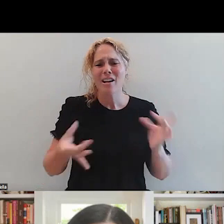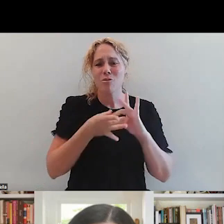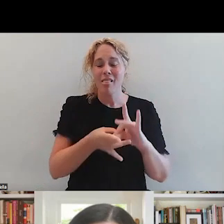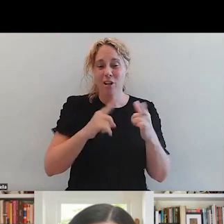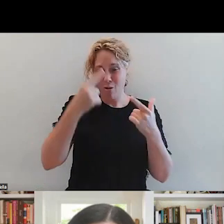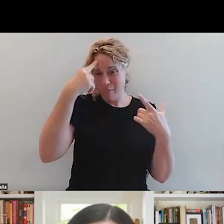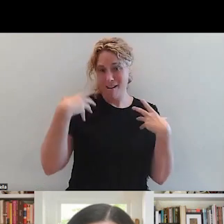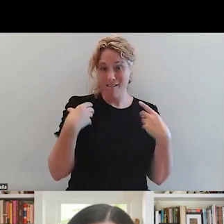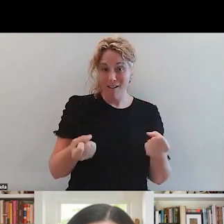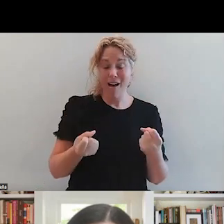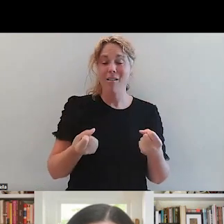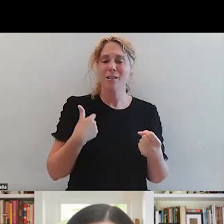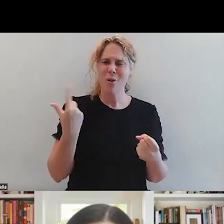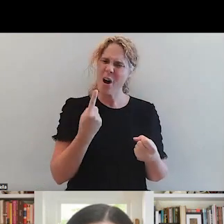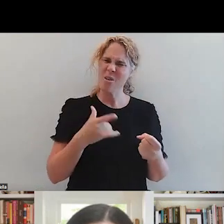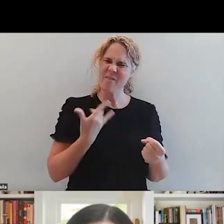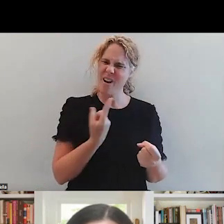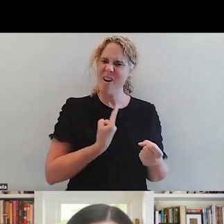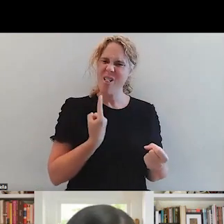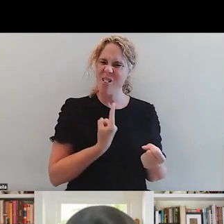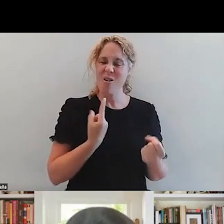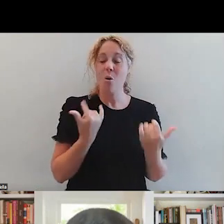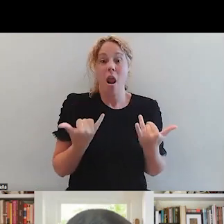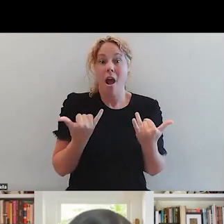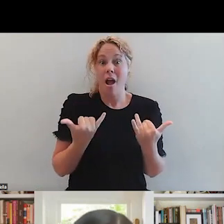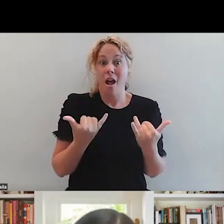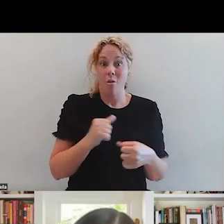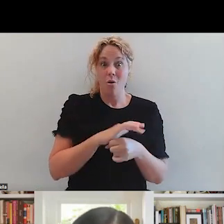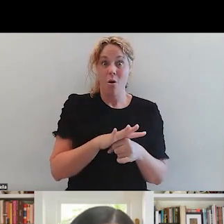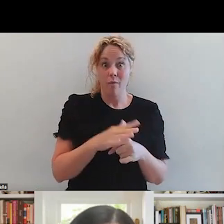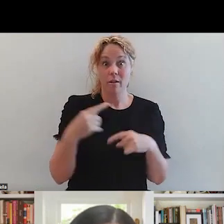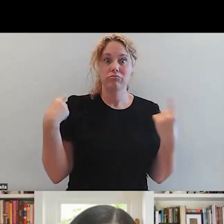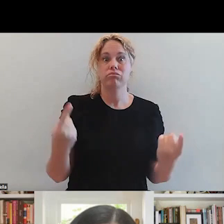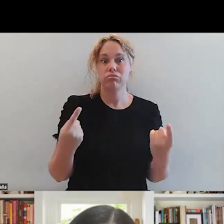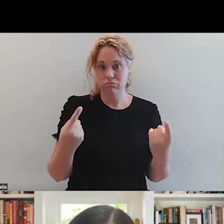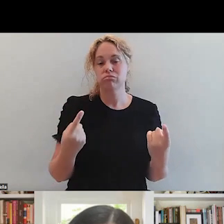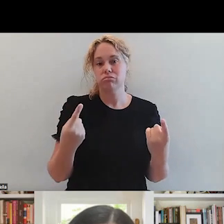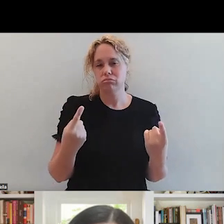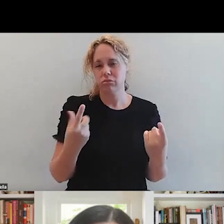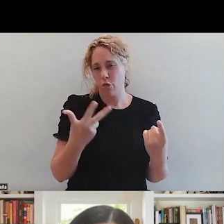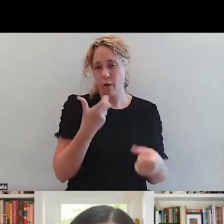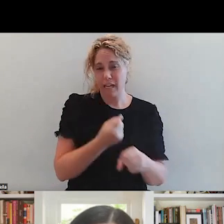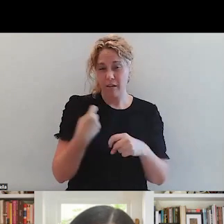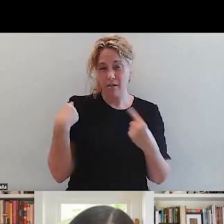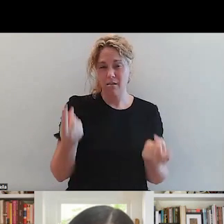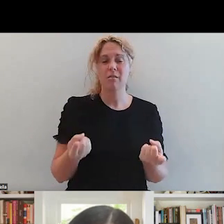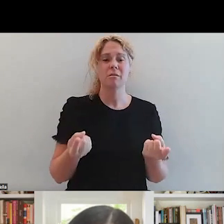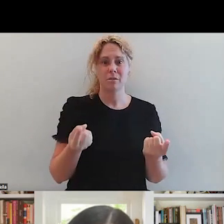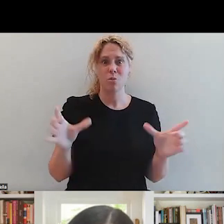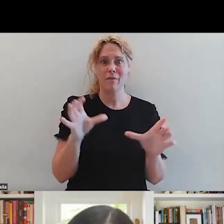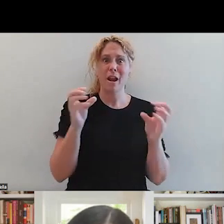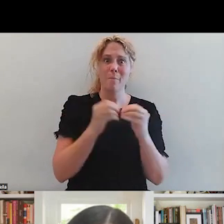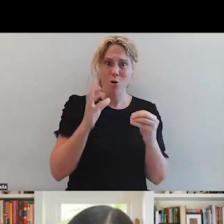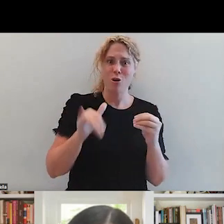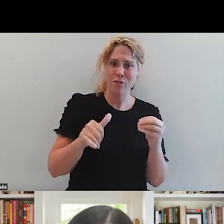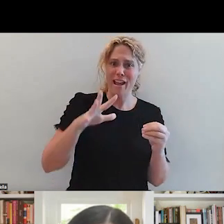mental health. So I was always felt alone. Now, since COVID, from the last 3 years, we've done more in the last 3 years than we've probably done in the